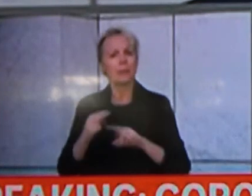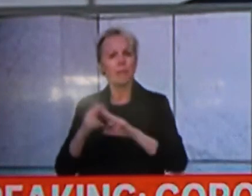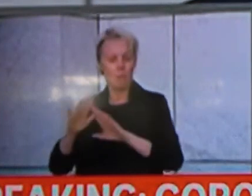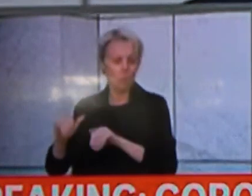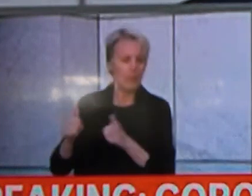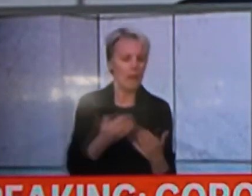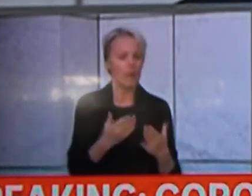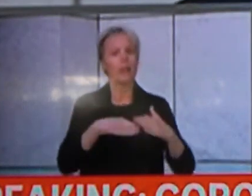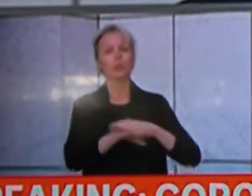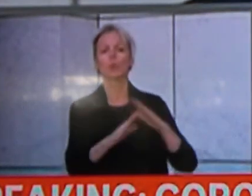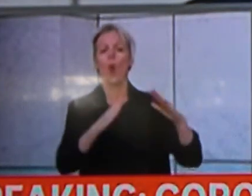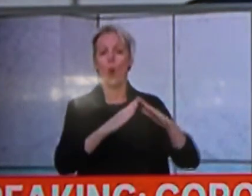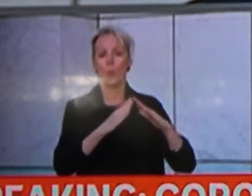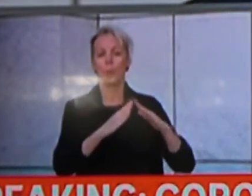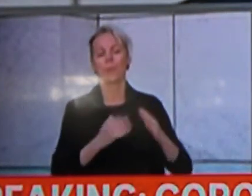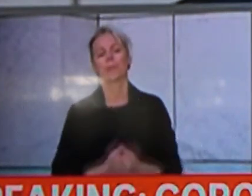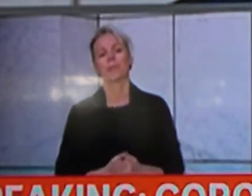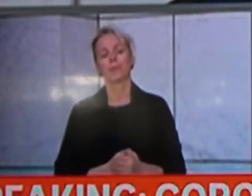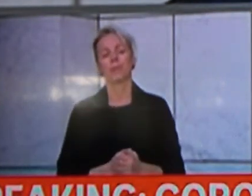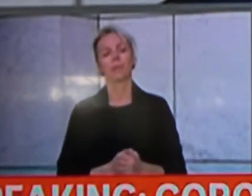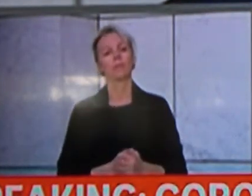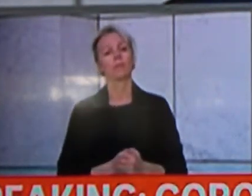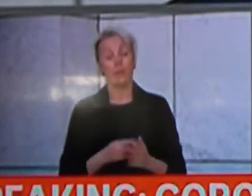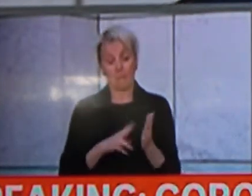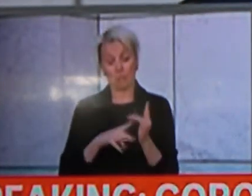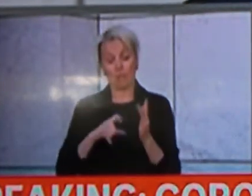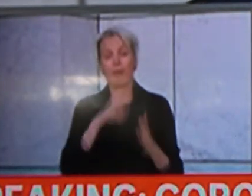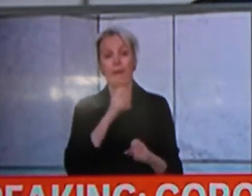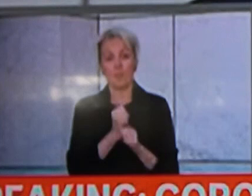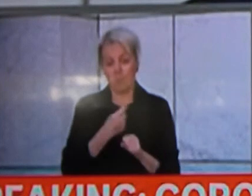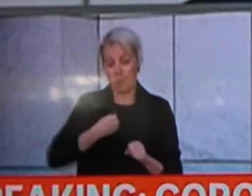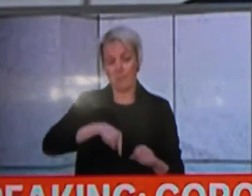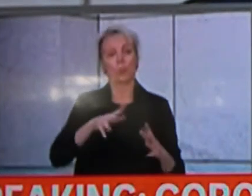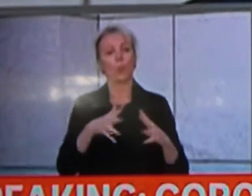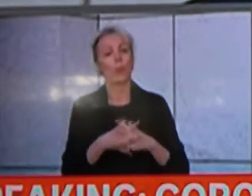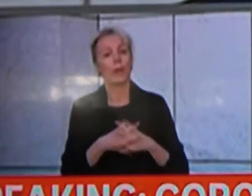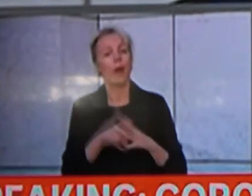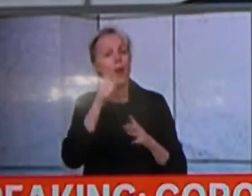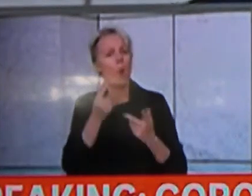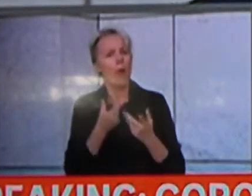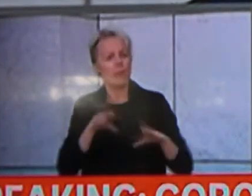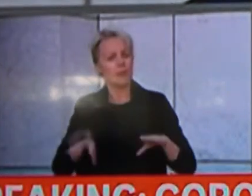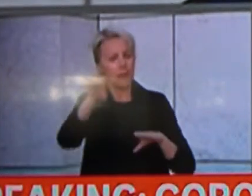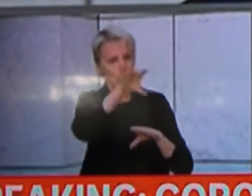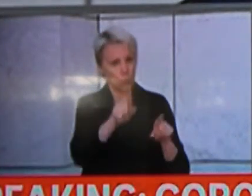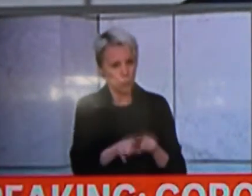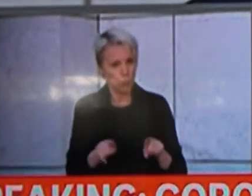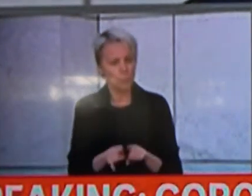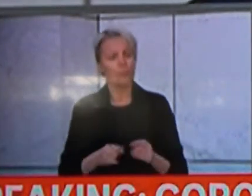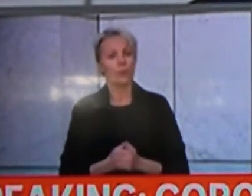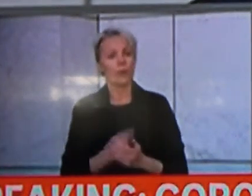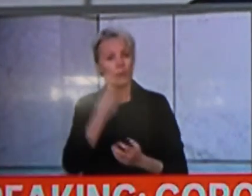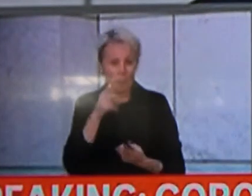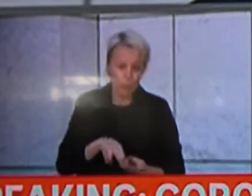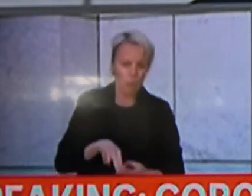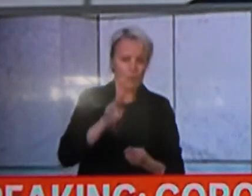supply. Also, you would have seen this week the Victorian Government, for example, I know other state governments are doing this, we have done it also to increase